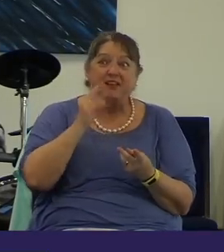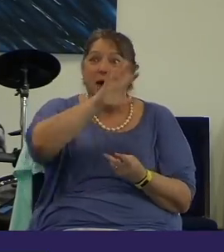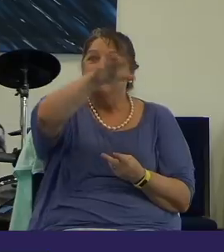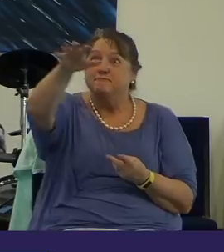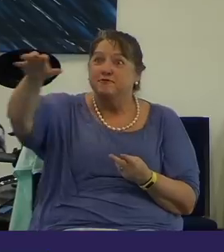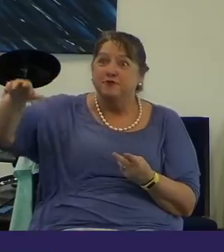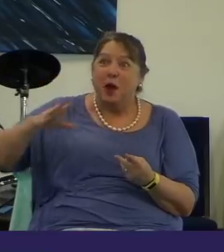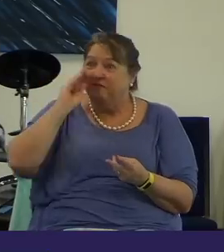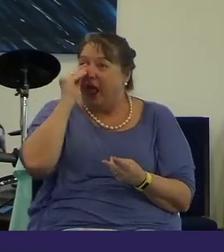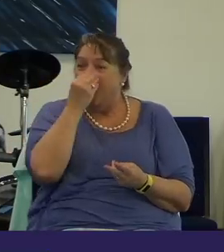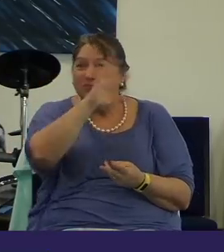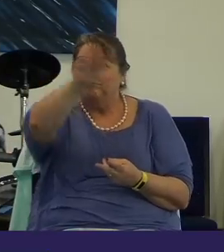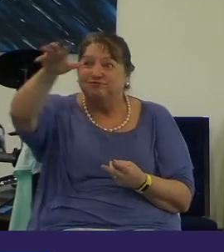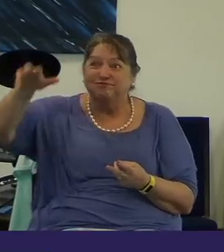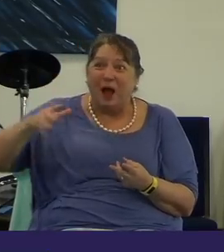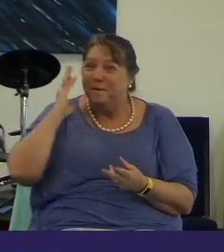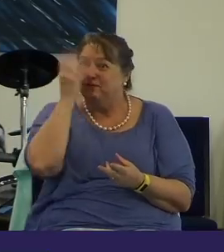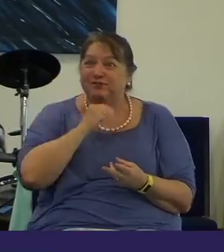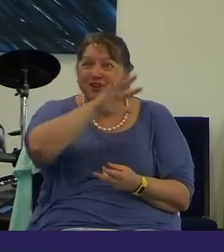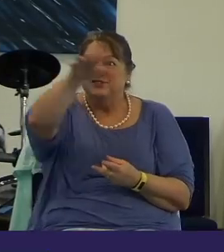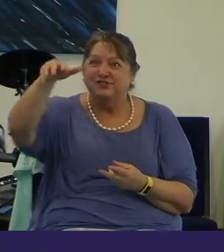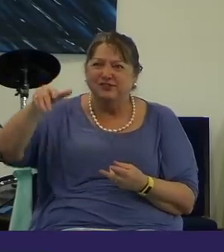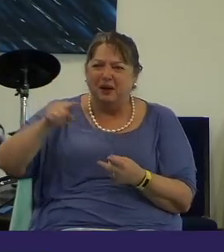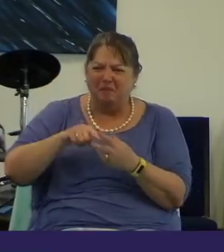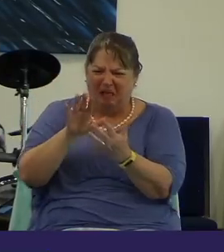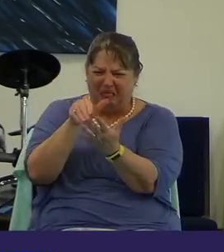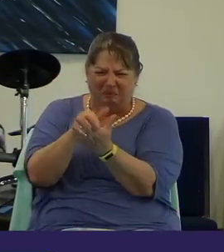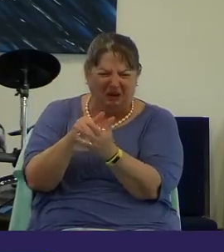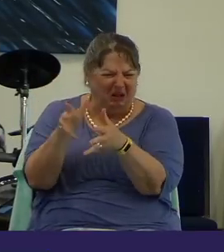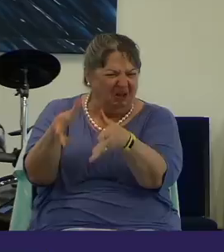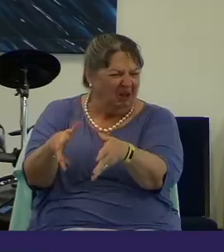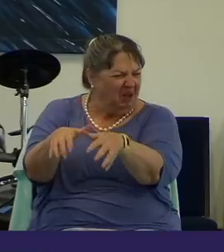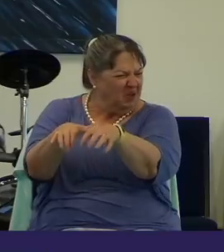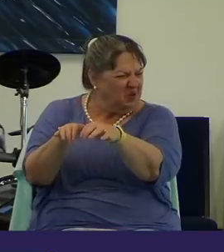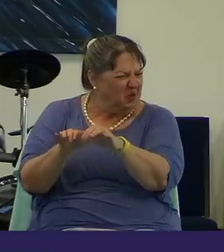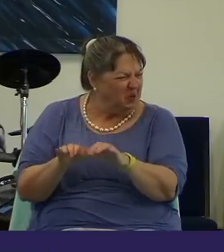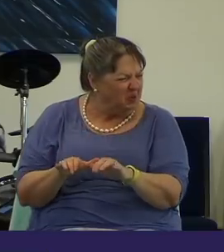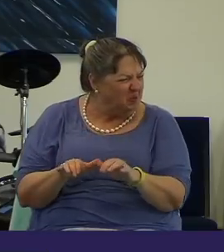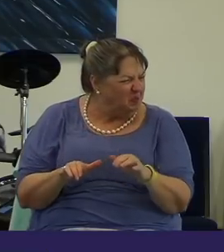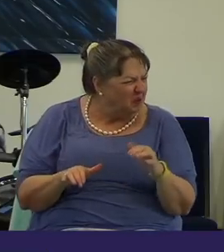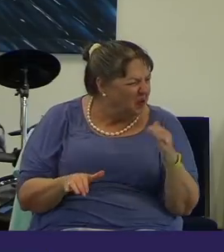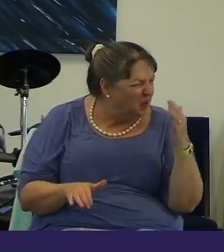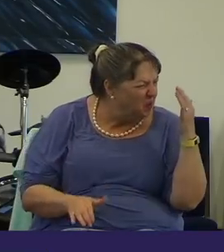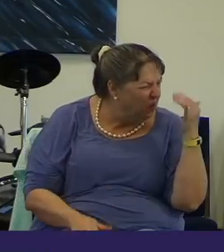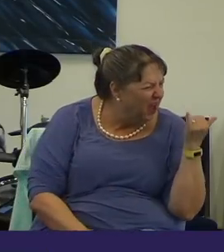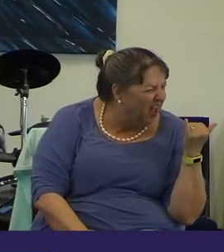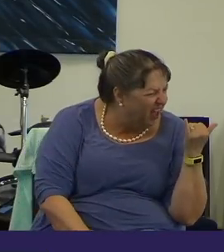or anyone want to have a tomb in their garden? What was he thinking?